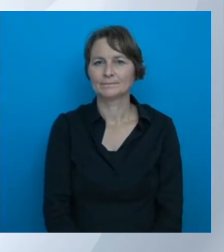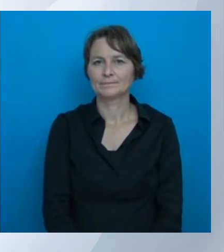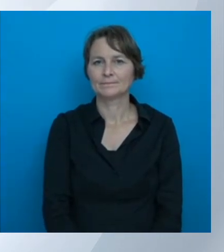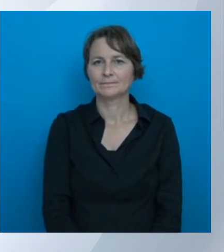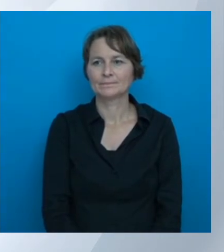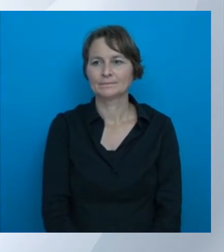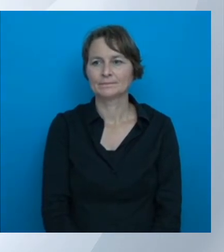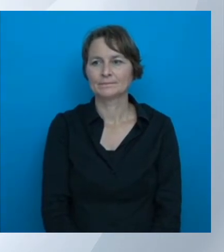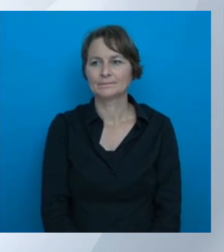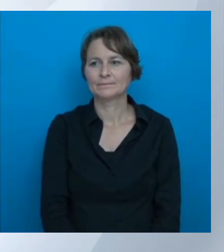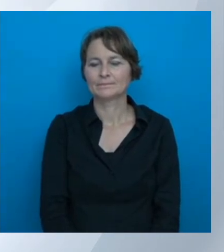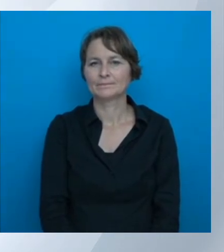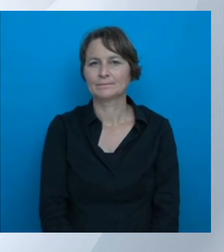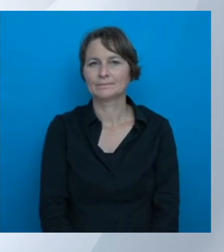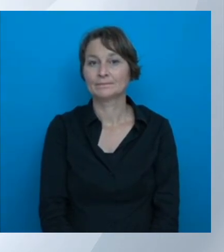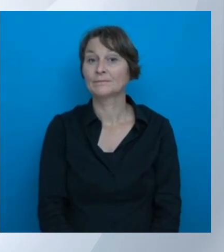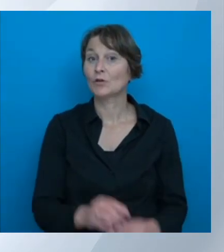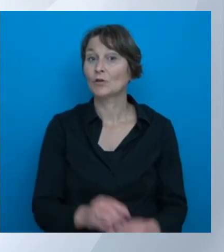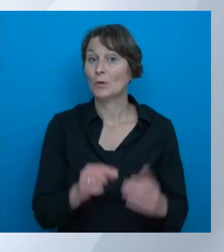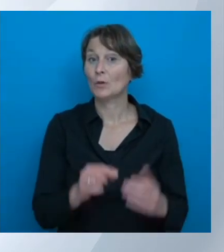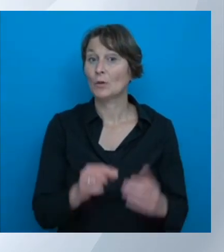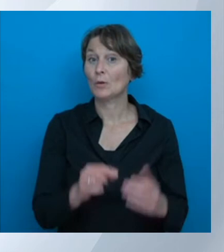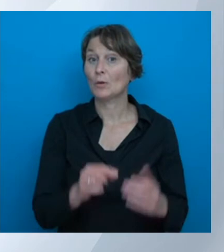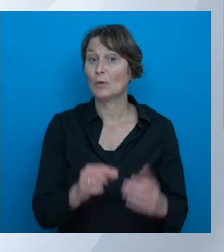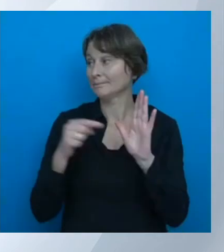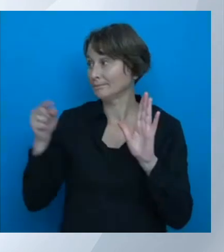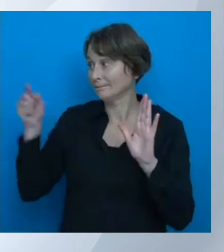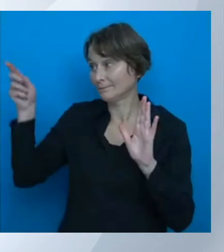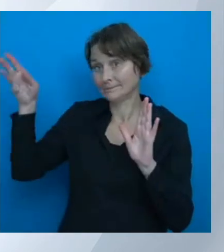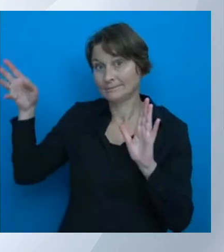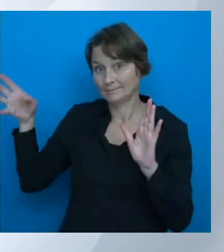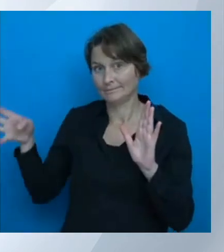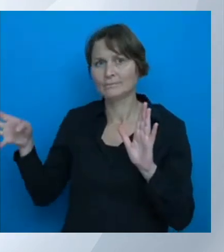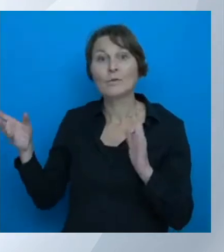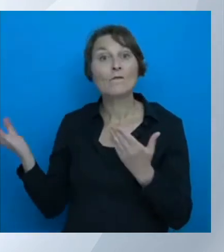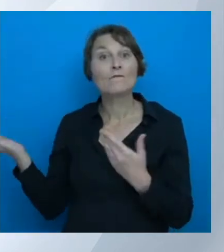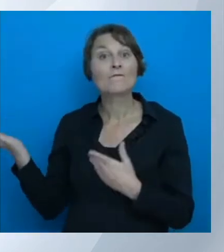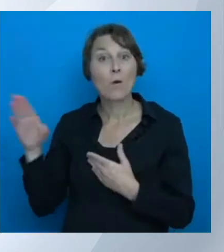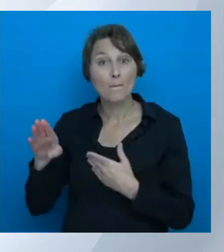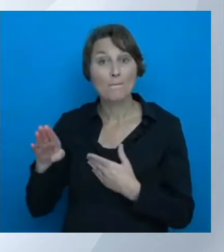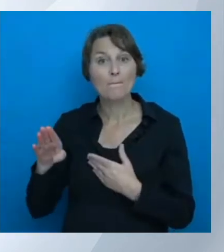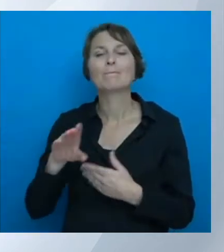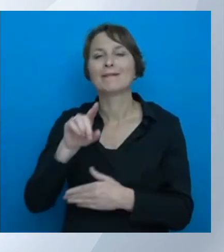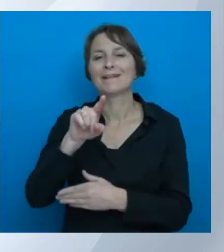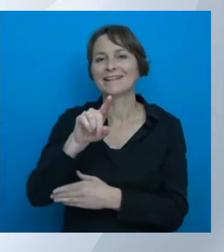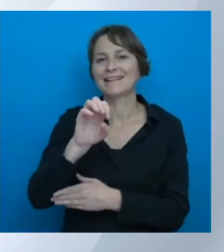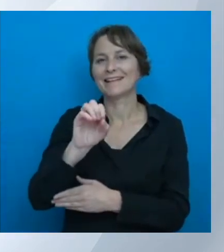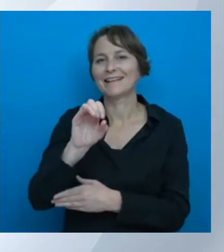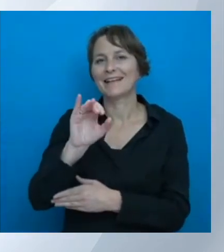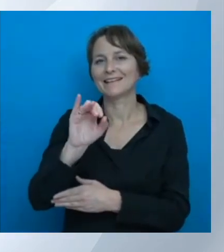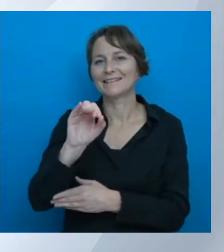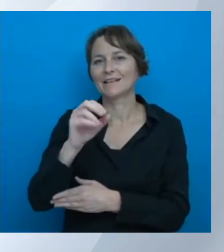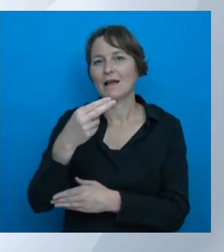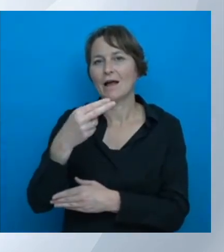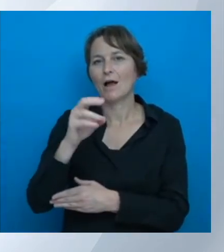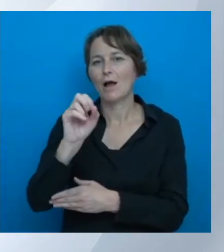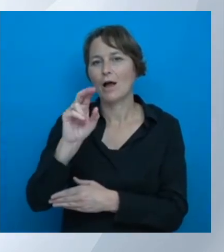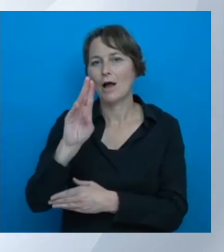All the samples which I'm showing over here are coming from the GitHub repository. So now in this demo,